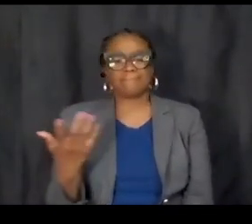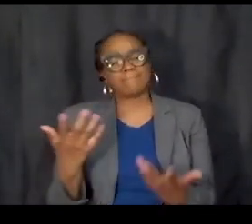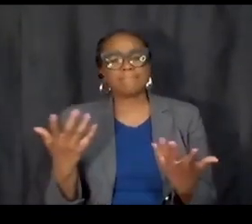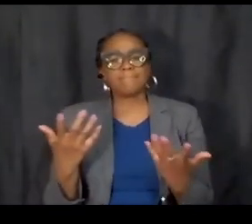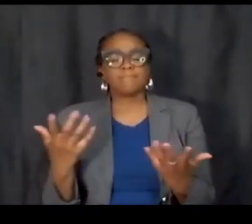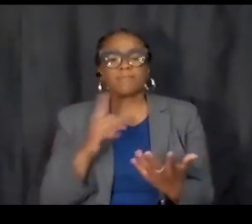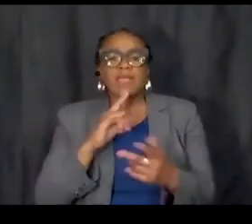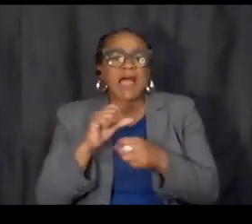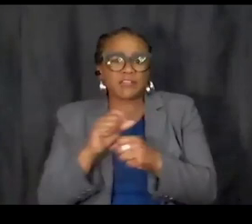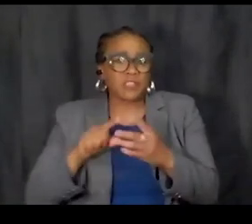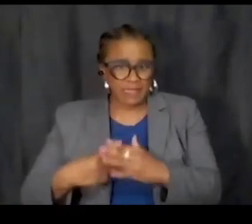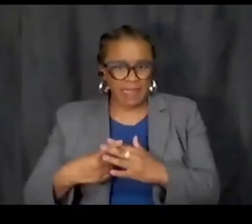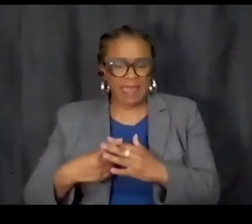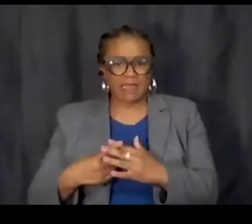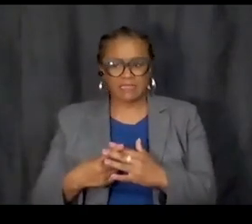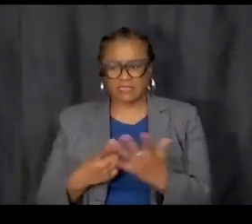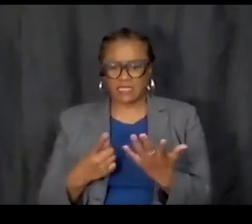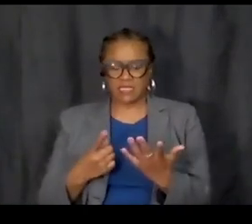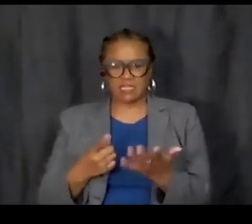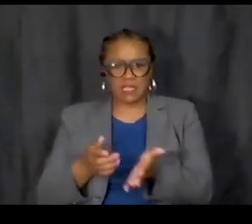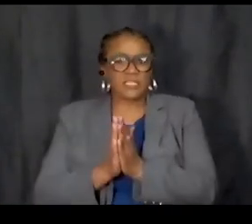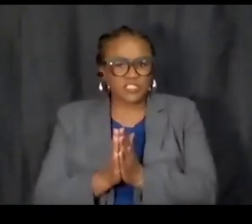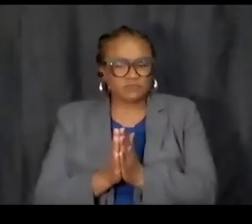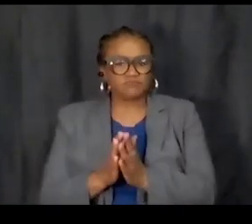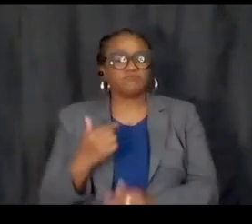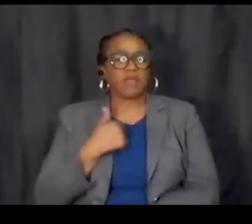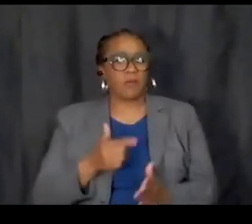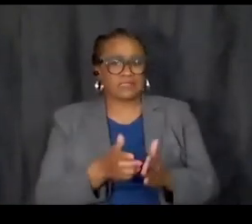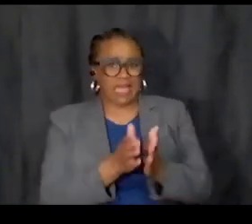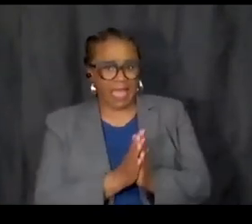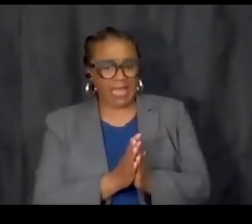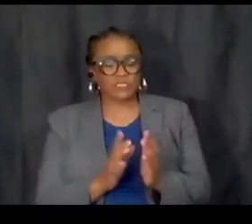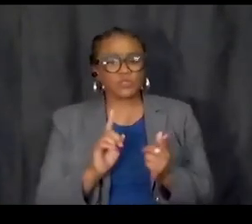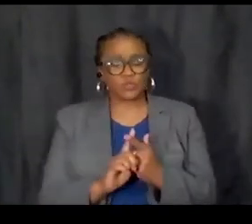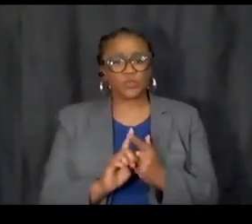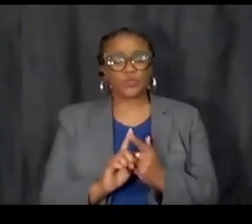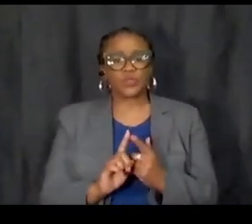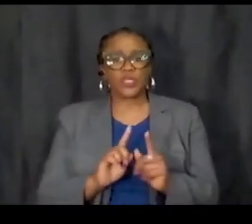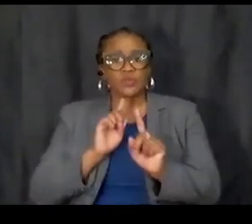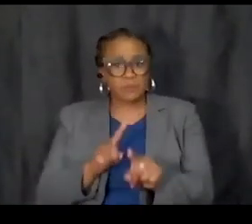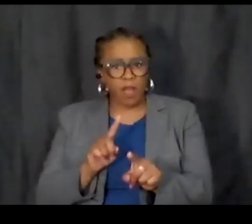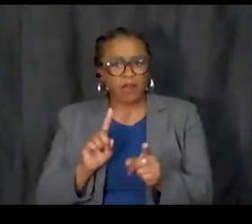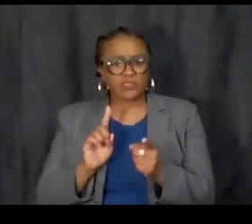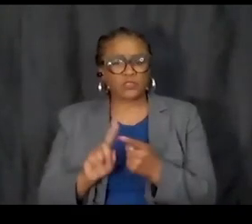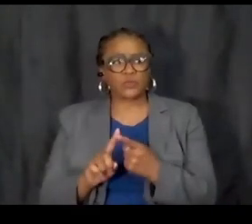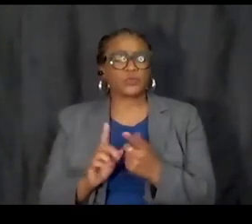which actually began as a commission. I was asked to respond to the